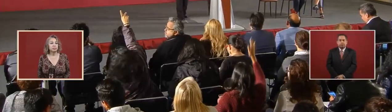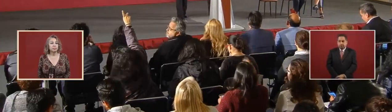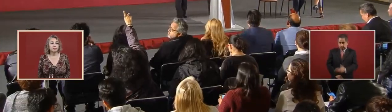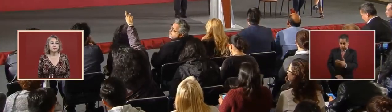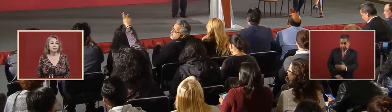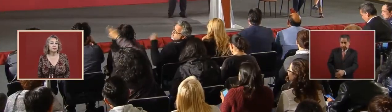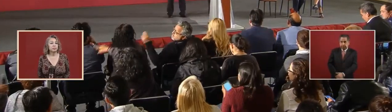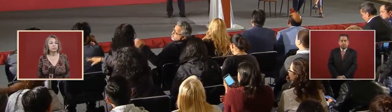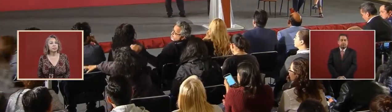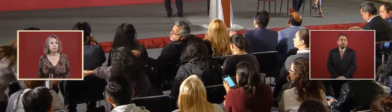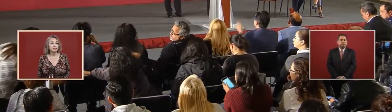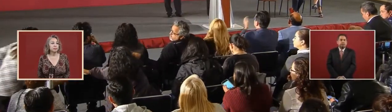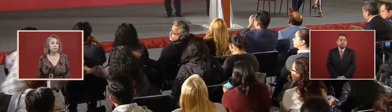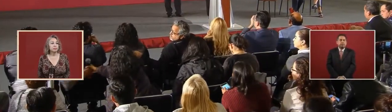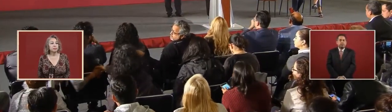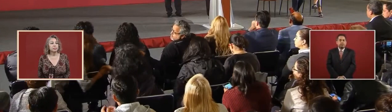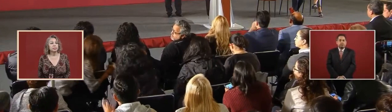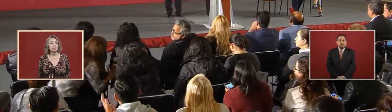Adelante.